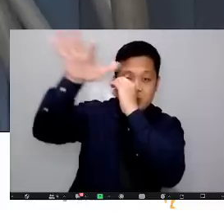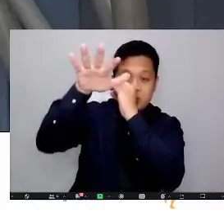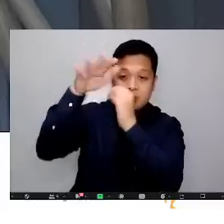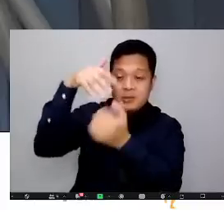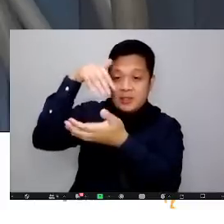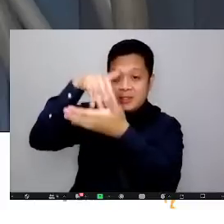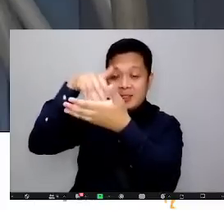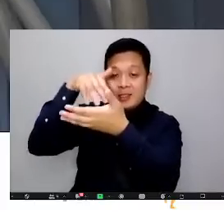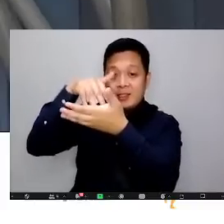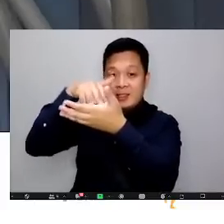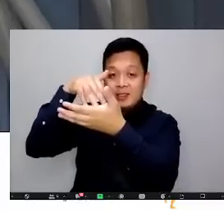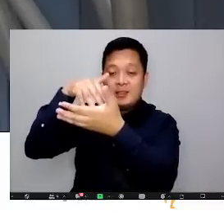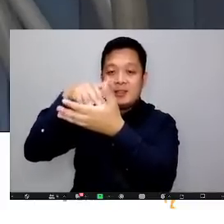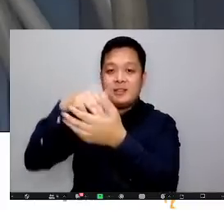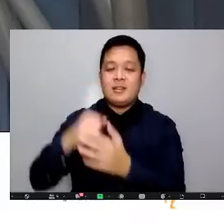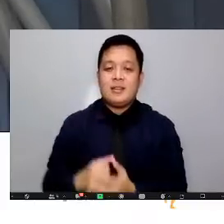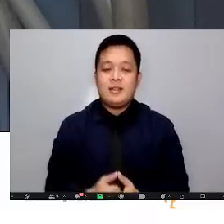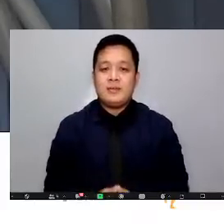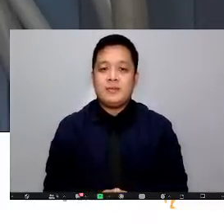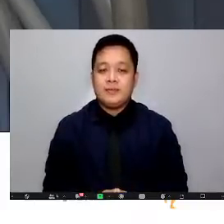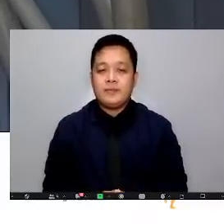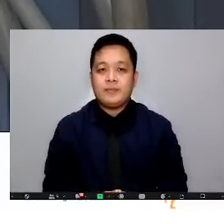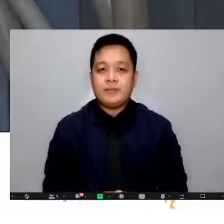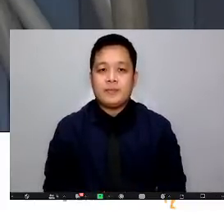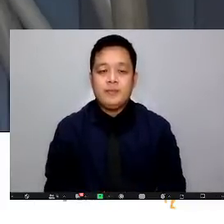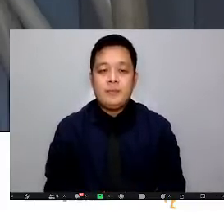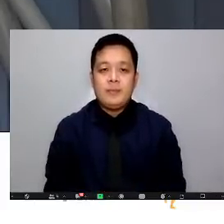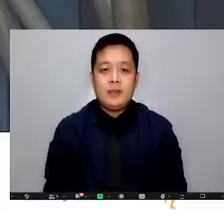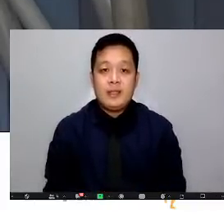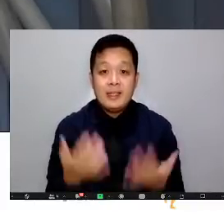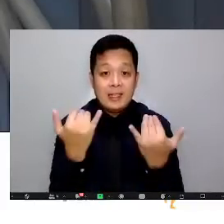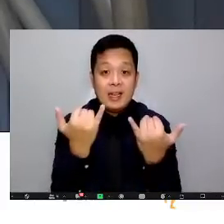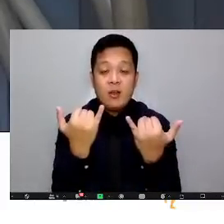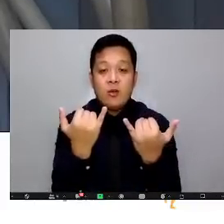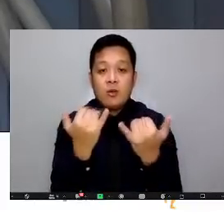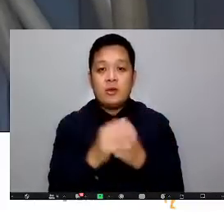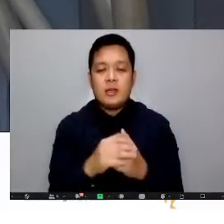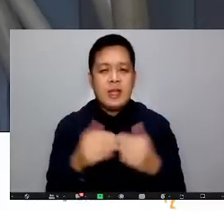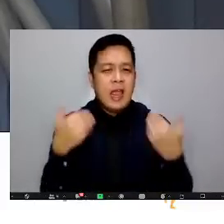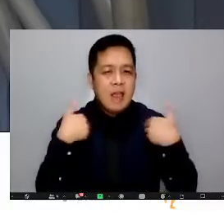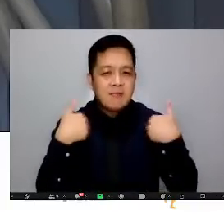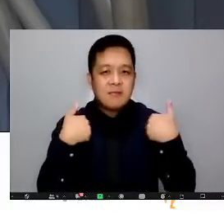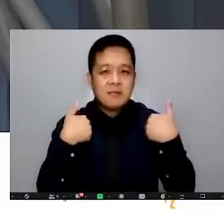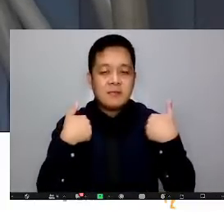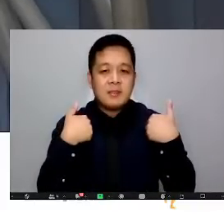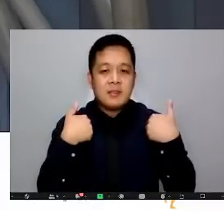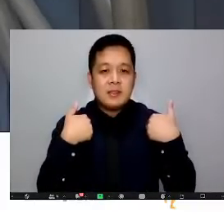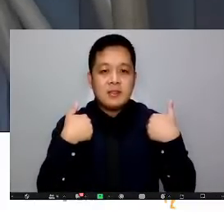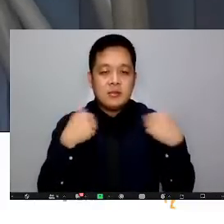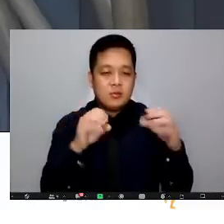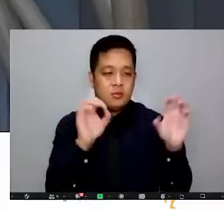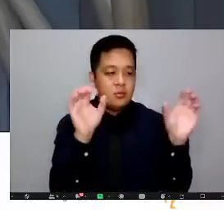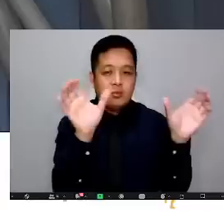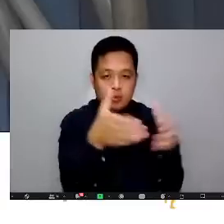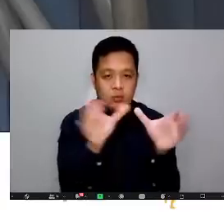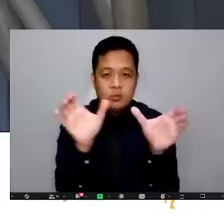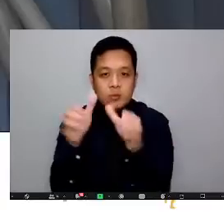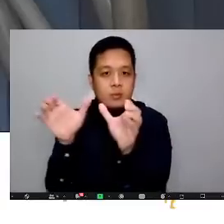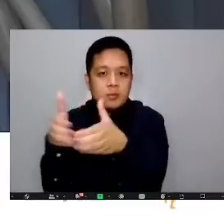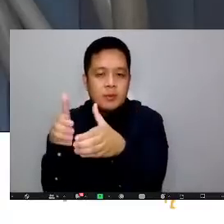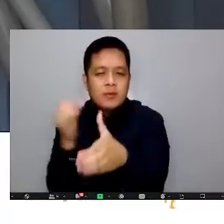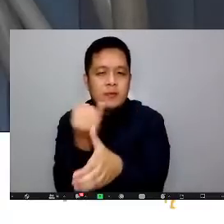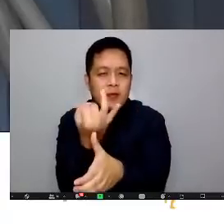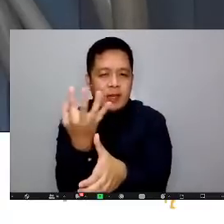Telescope. While it was a collaboration of around 300 organizations and